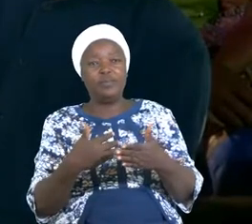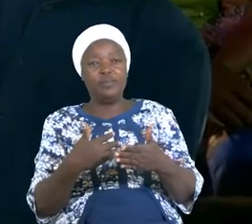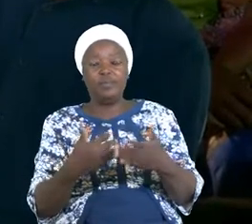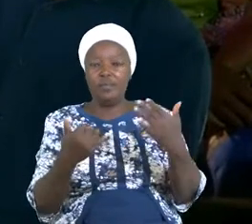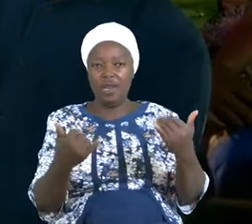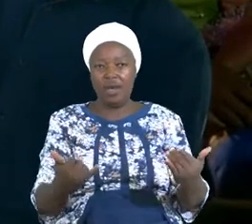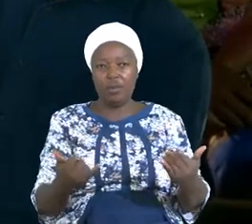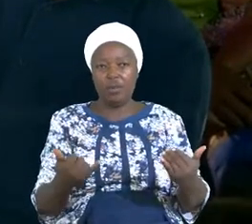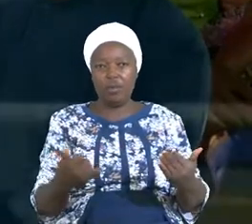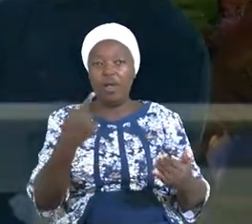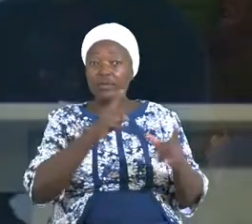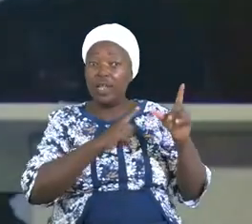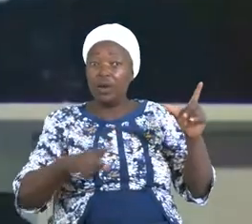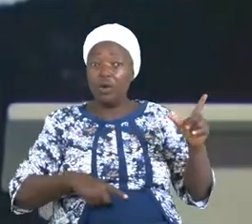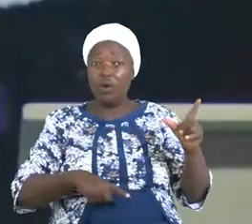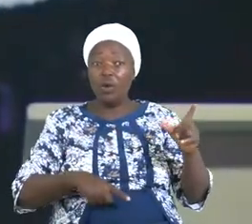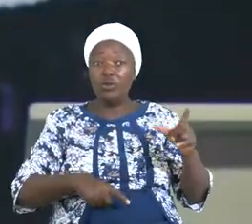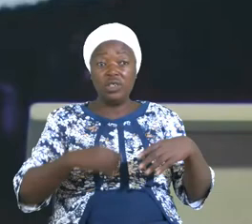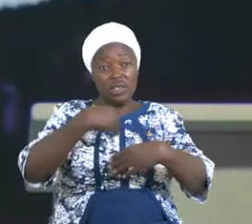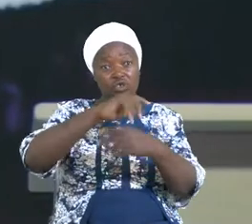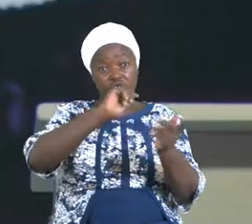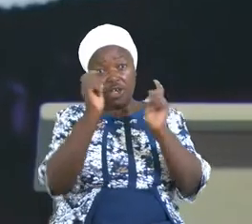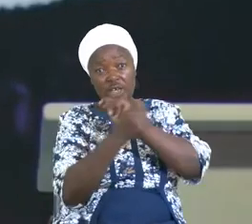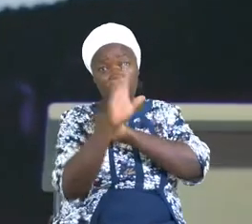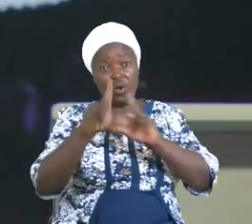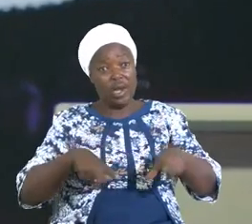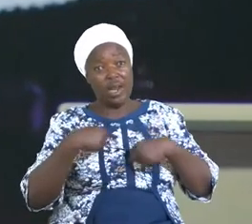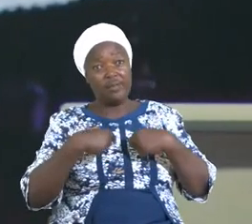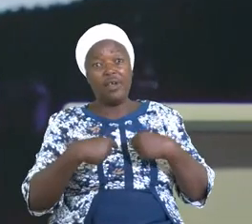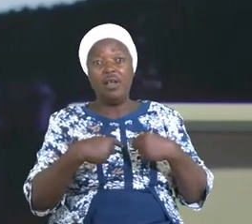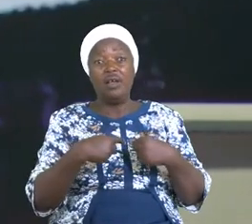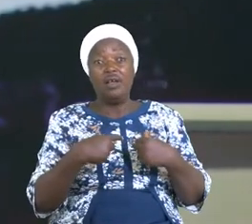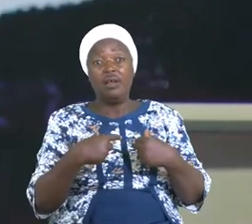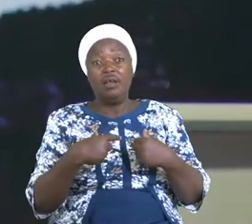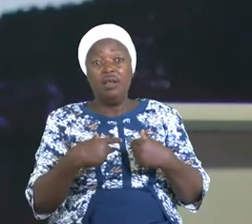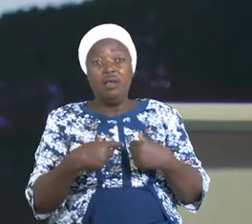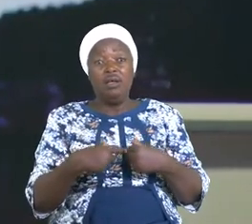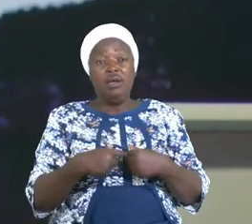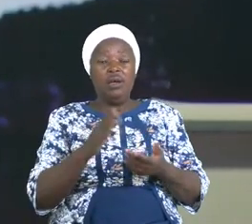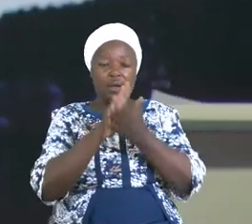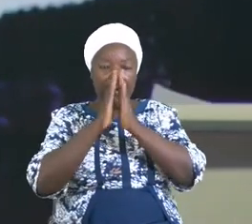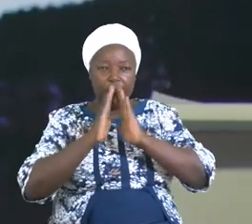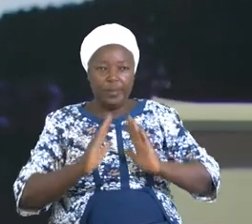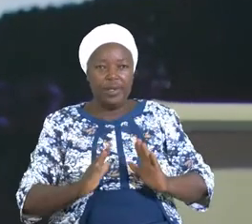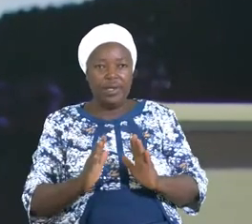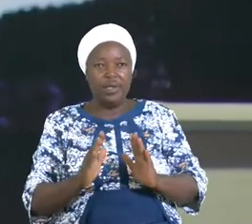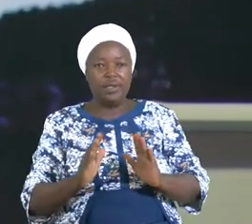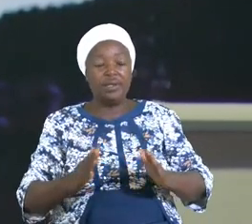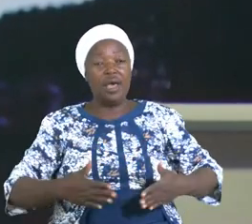Lord generated your life originally. Peace,